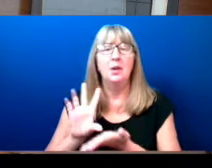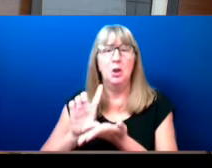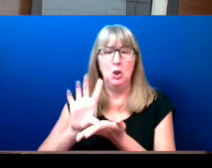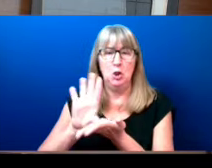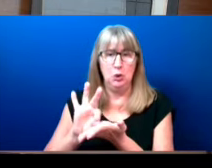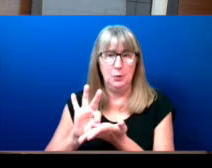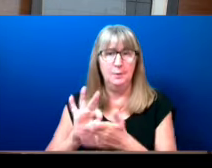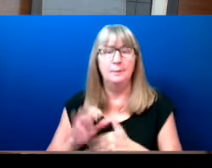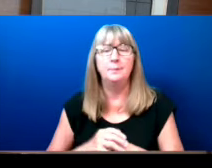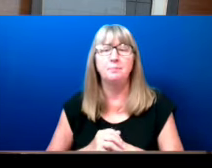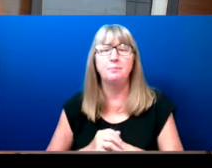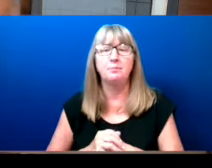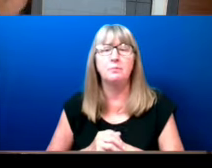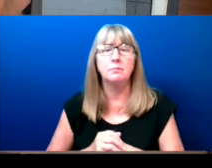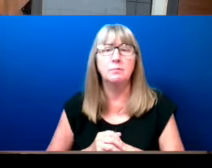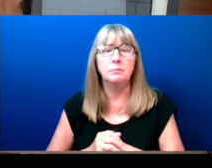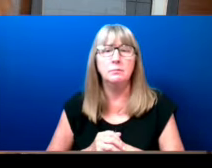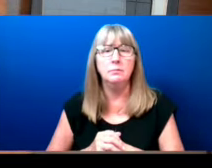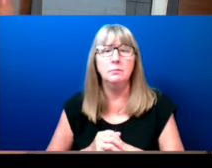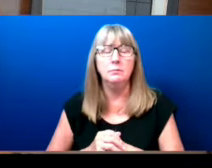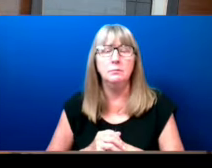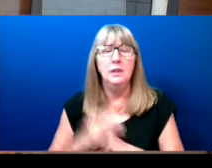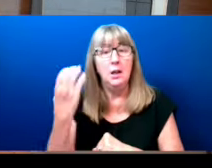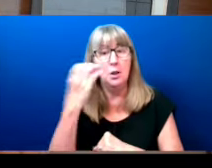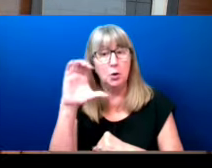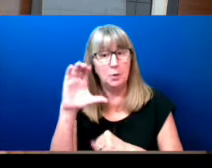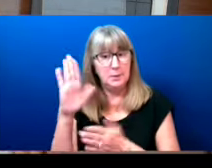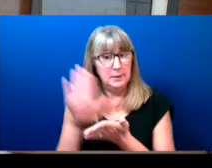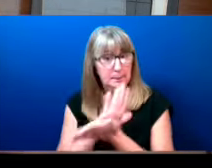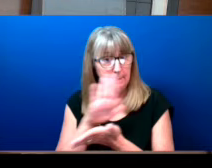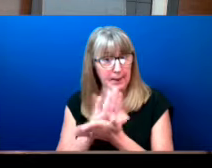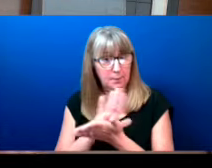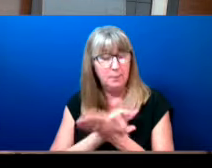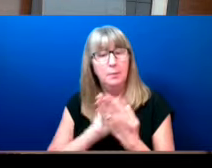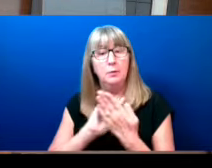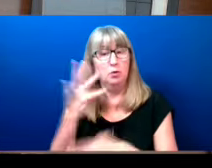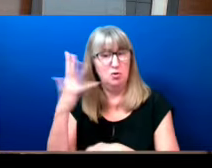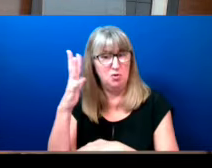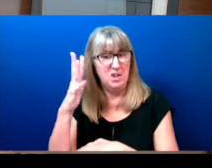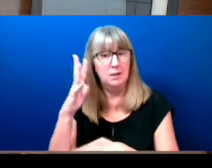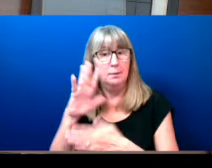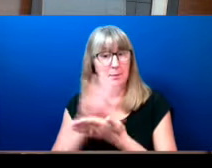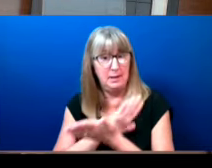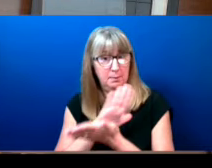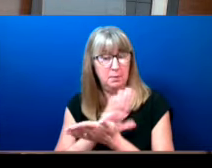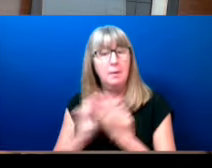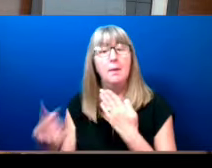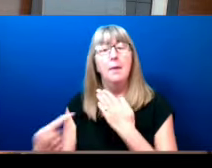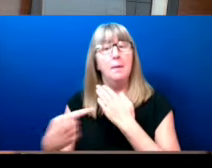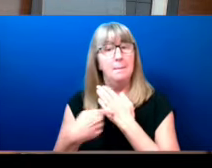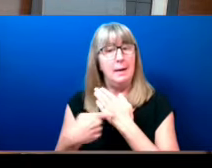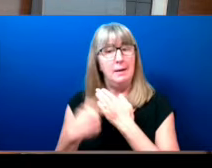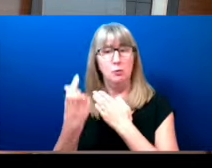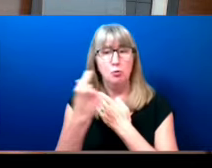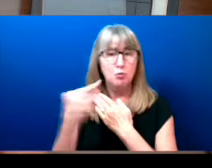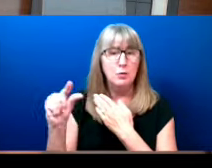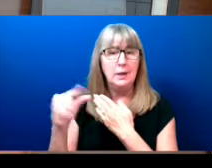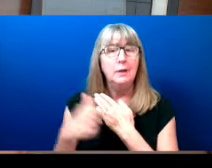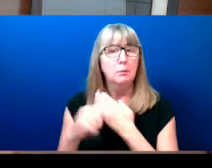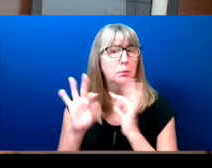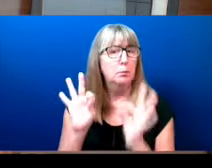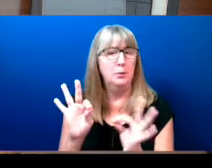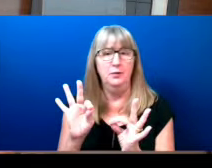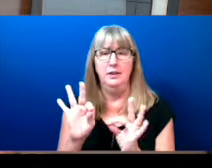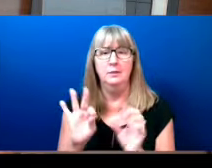Then I'm just going to glue that down right there. Glue down this is the back of the Christmas tree paper, that nice solid green that I